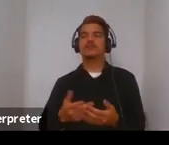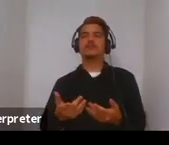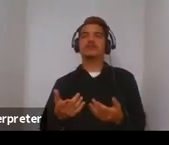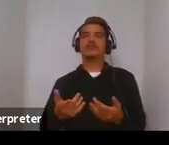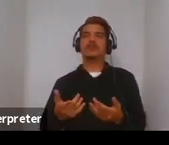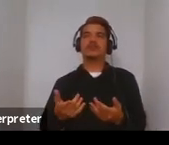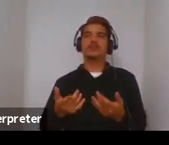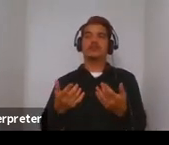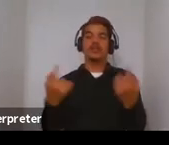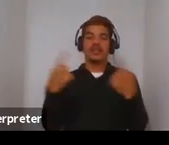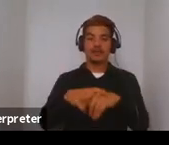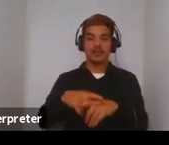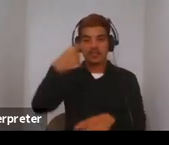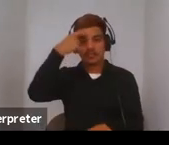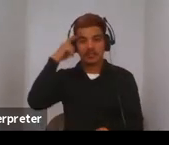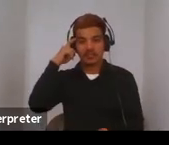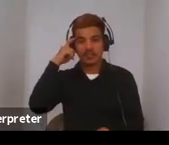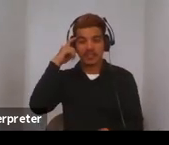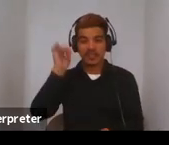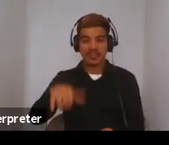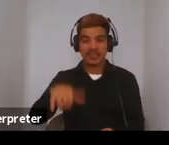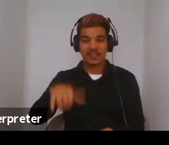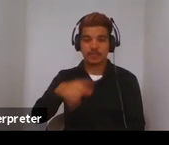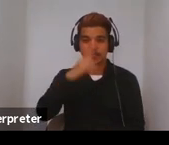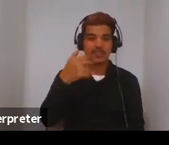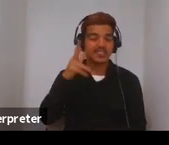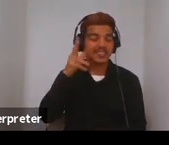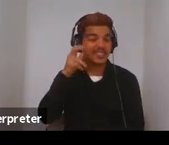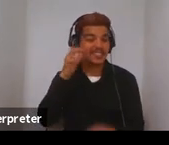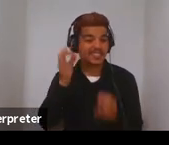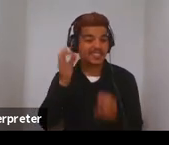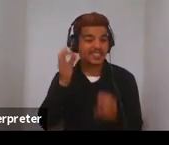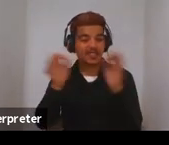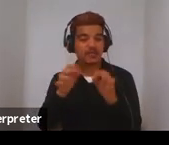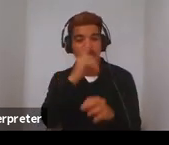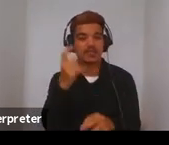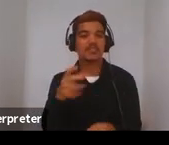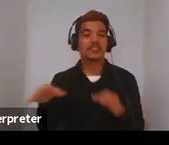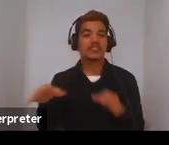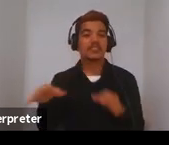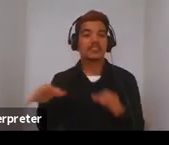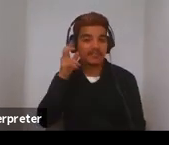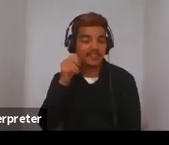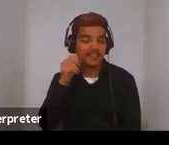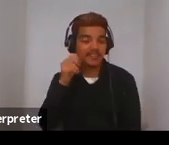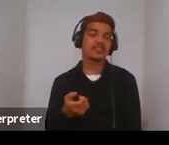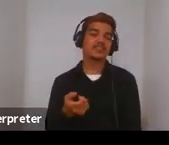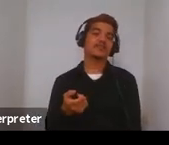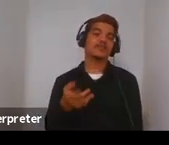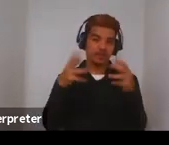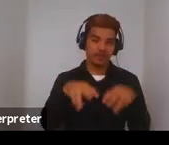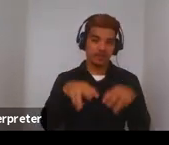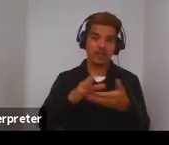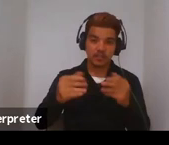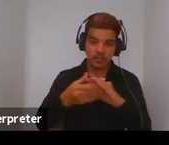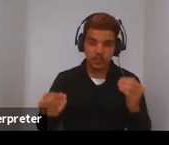trauma. That's another reason listening is really important, because active listening allows the story to